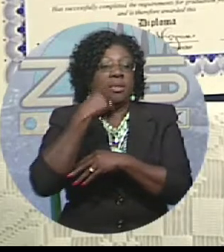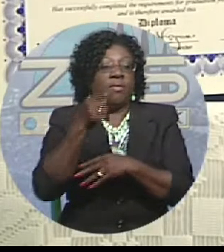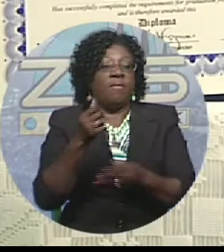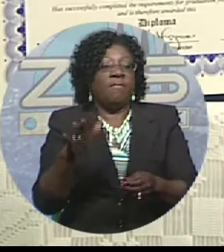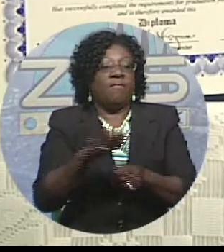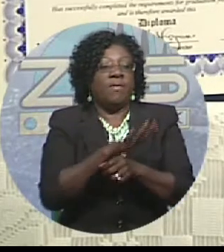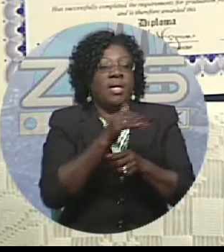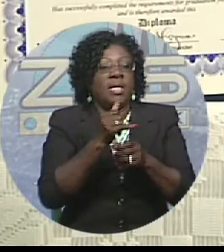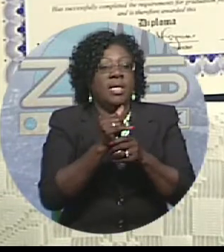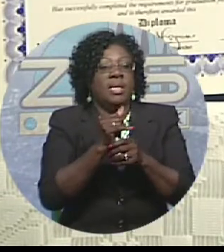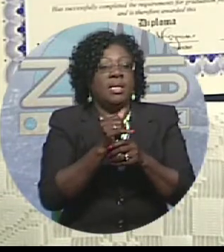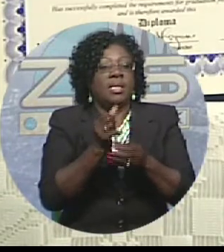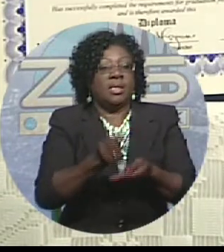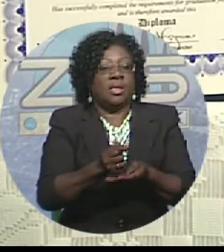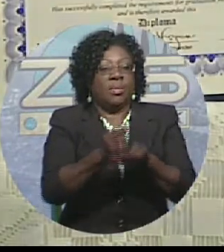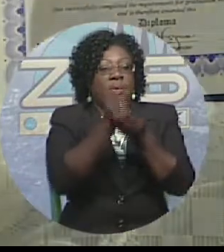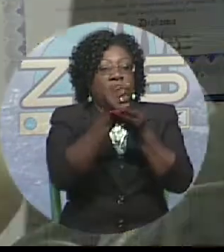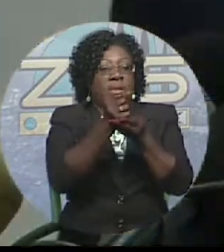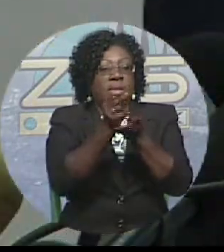supports.